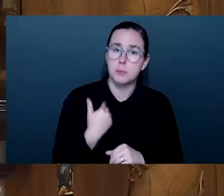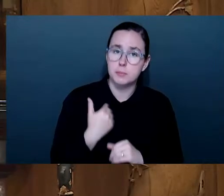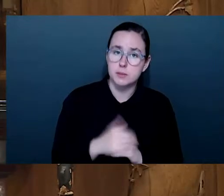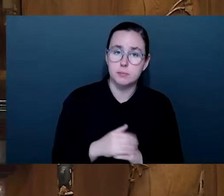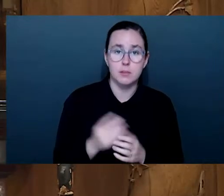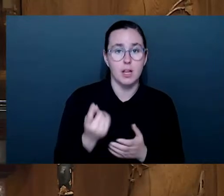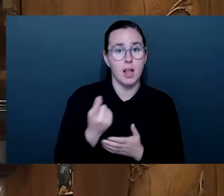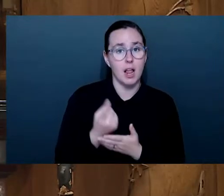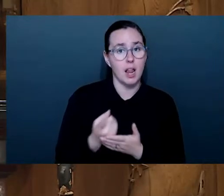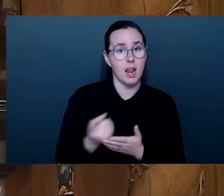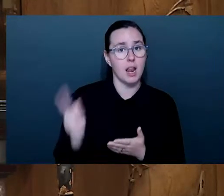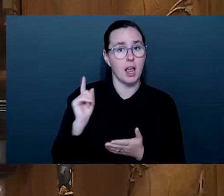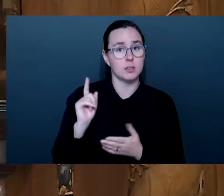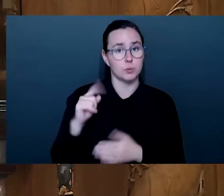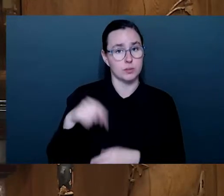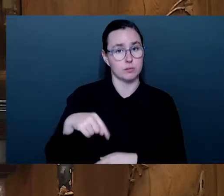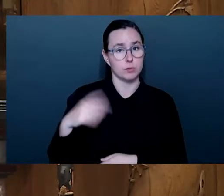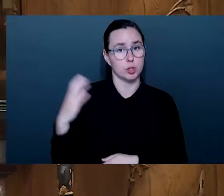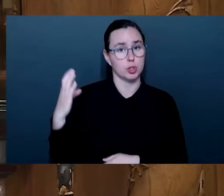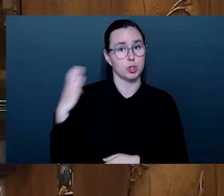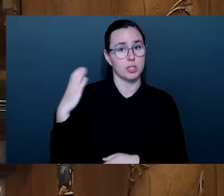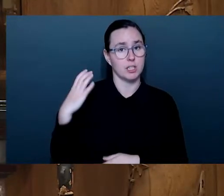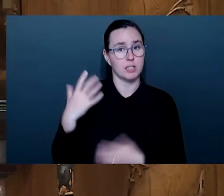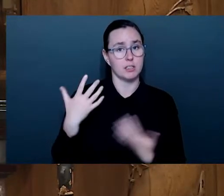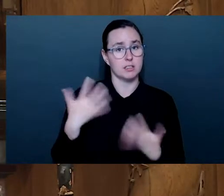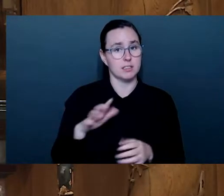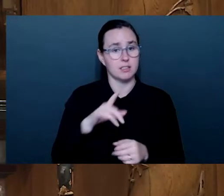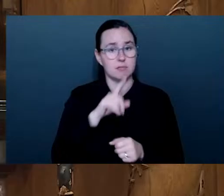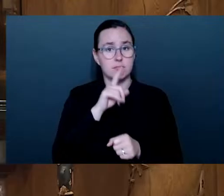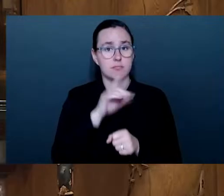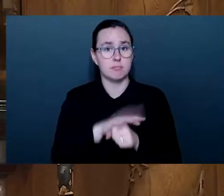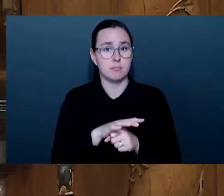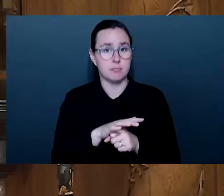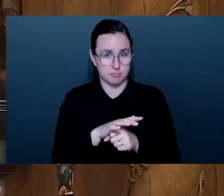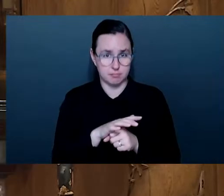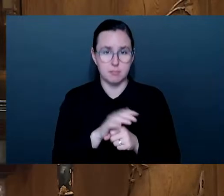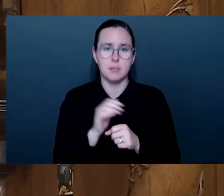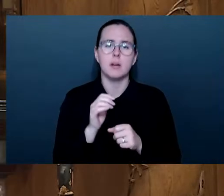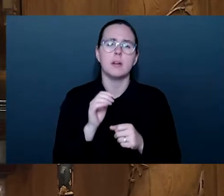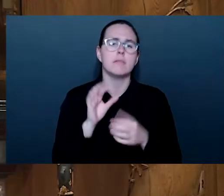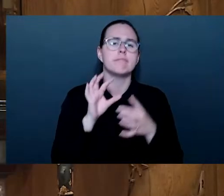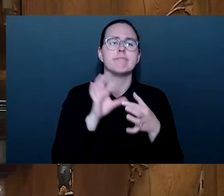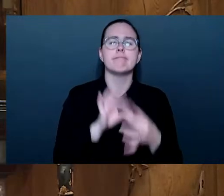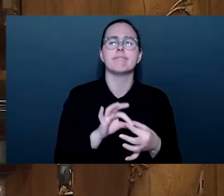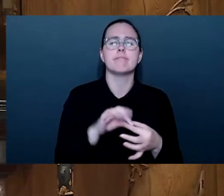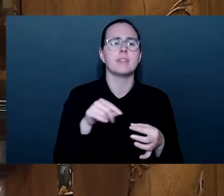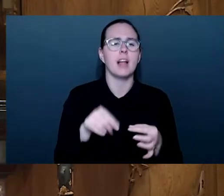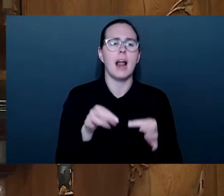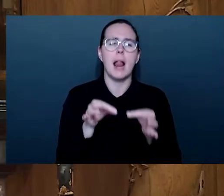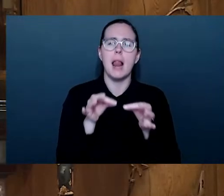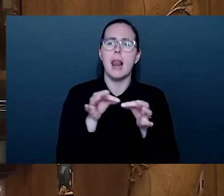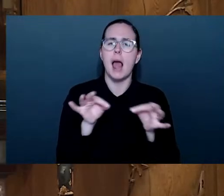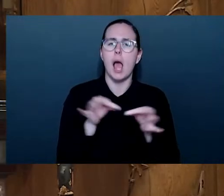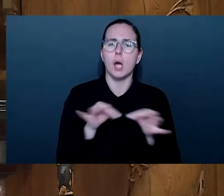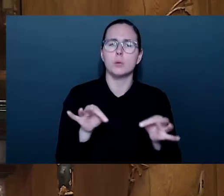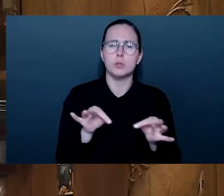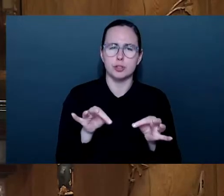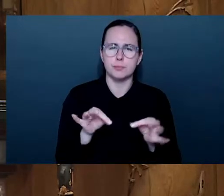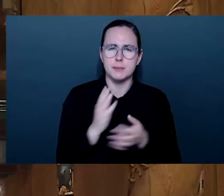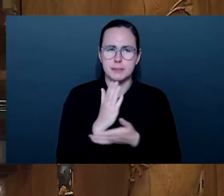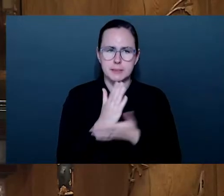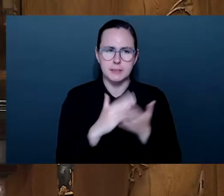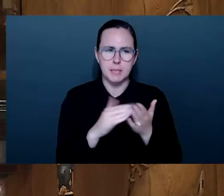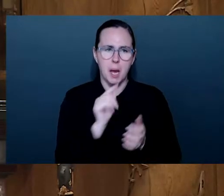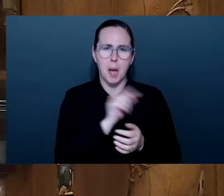a guidance on language. Given the use of unparliamentary language by some members in debate over the course of the